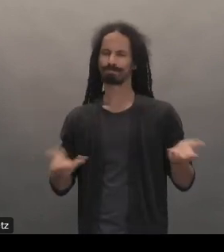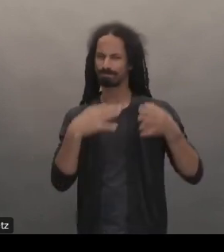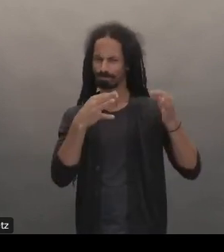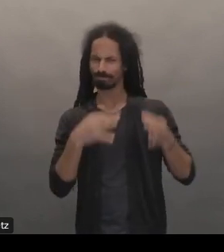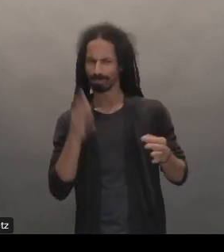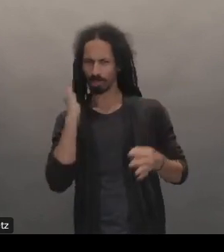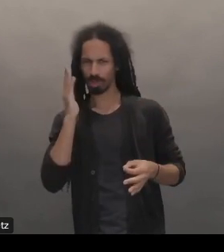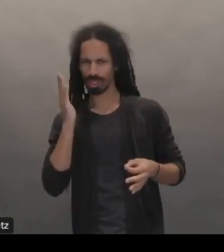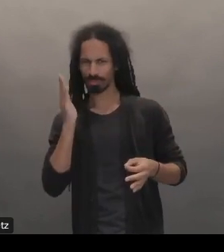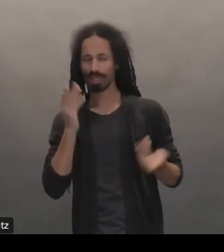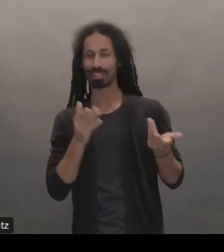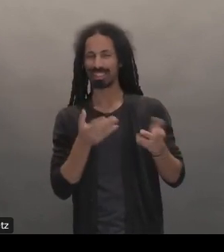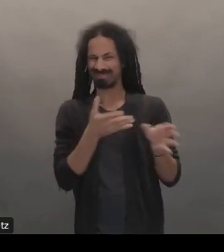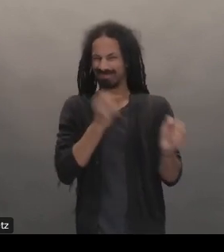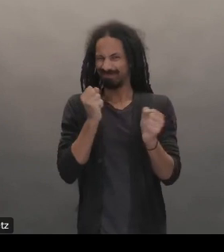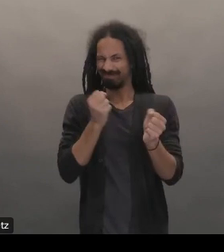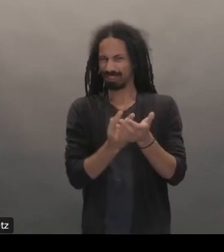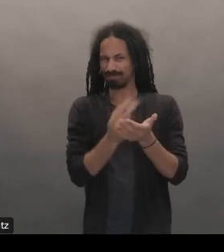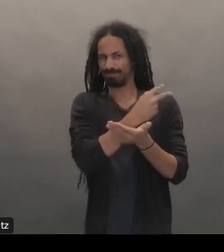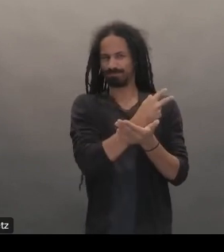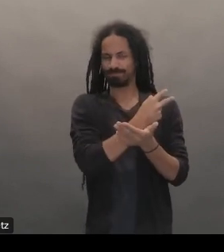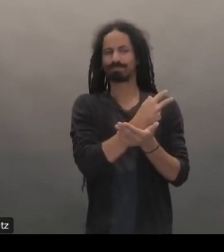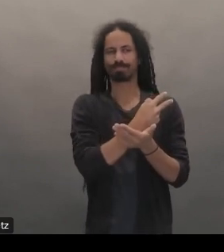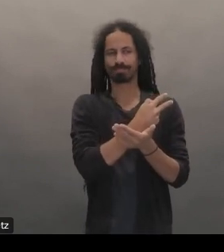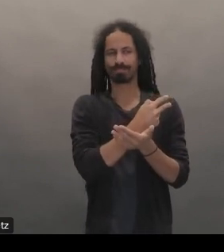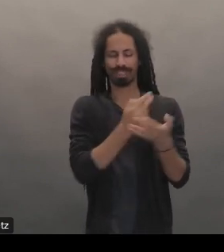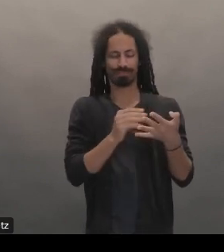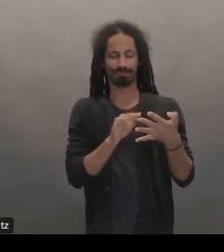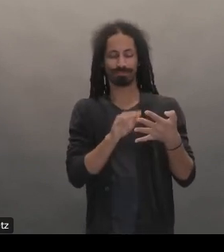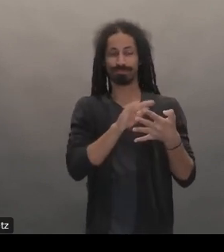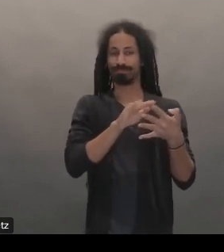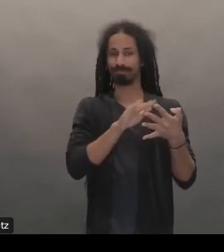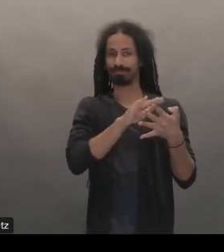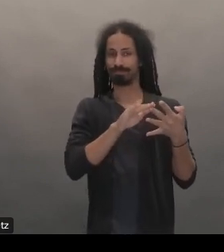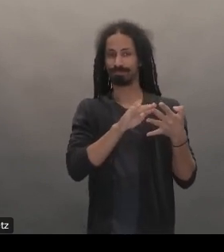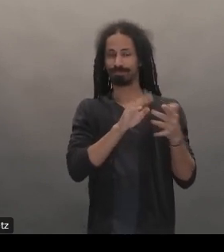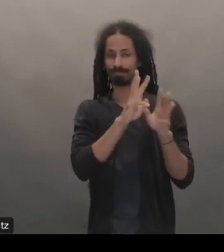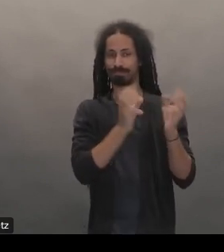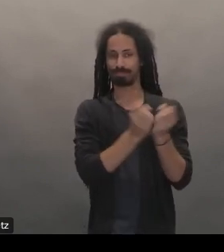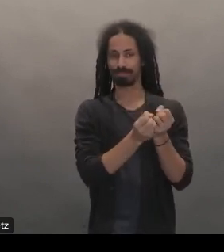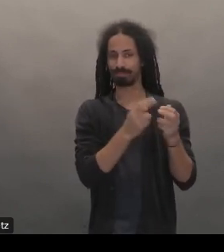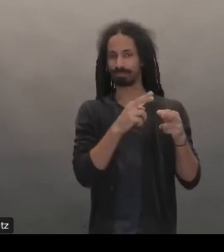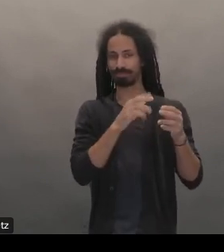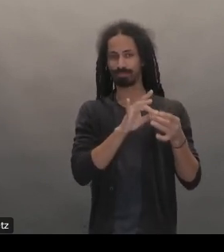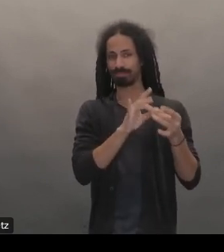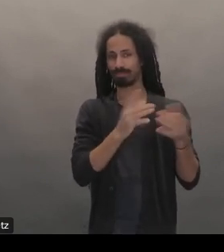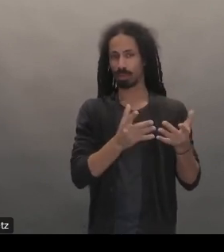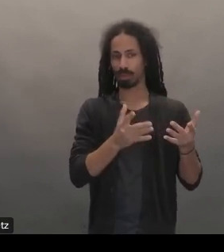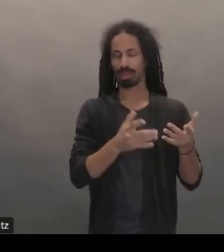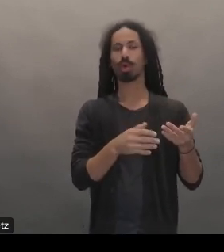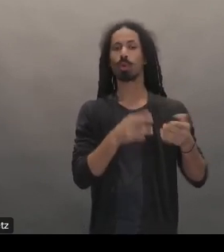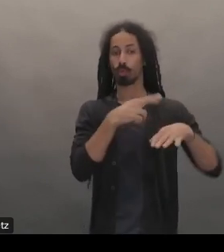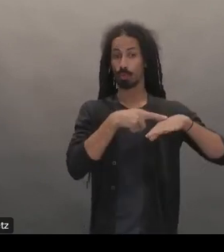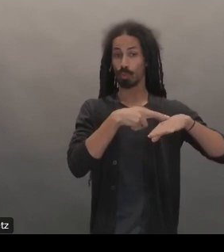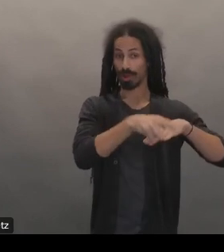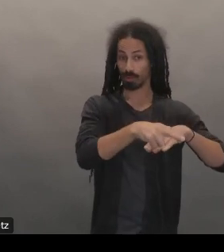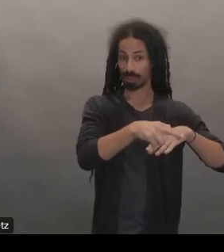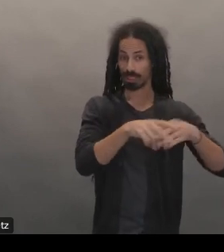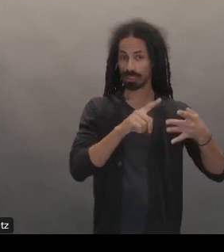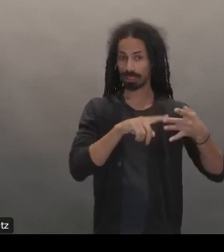quick review of what the previous 2 workshops in this series have been about. References, right? References